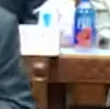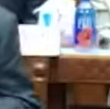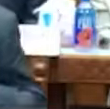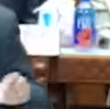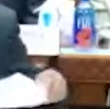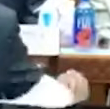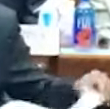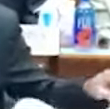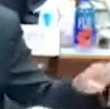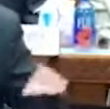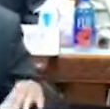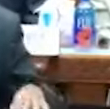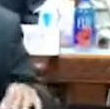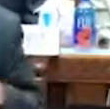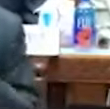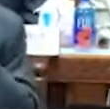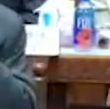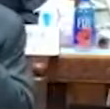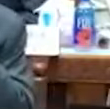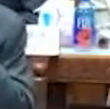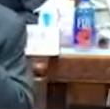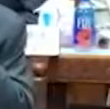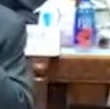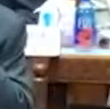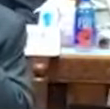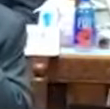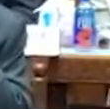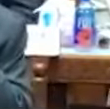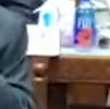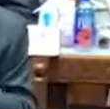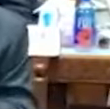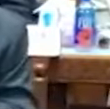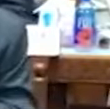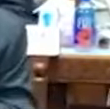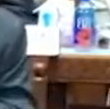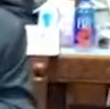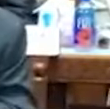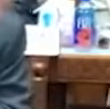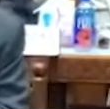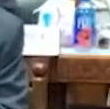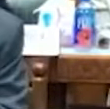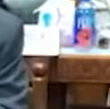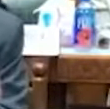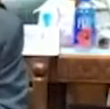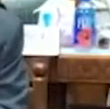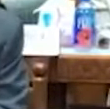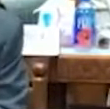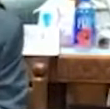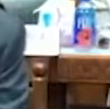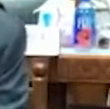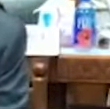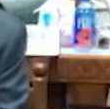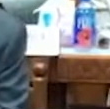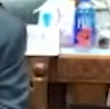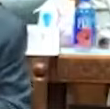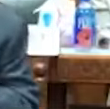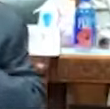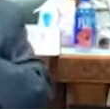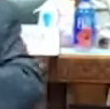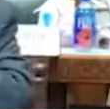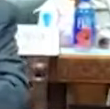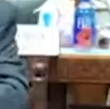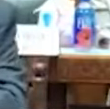to urge all Fijians, please, don't be misled by these people. Don't be misled by these people or the people outside. You can see the results on the ground. Mr.